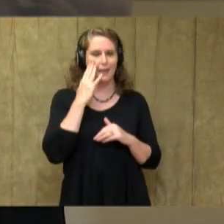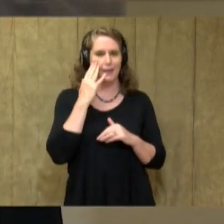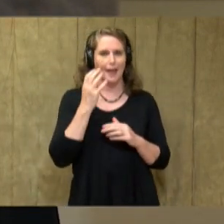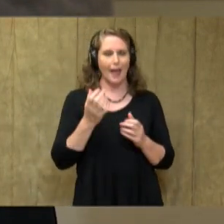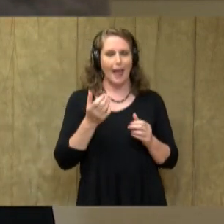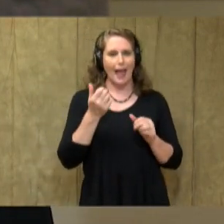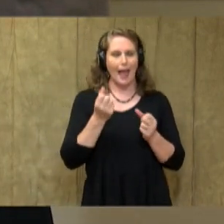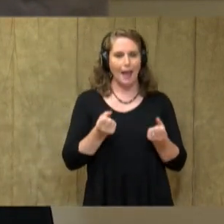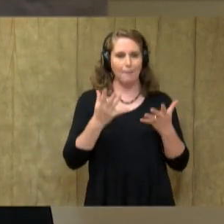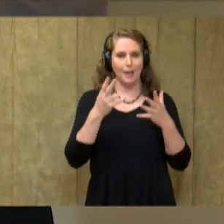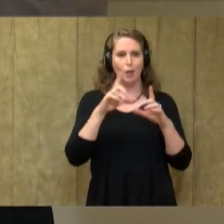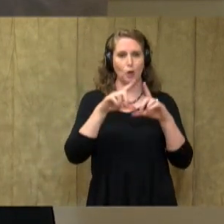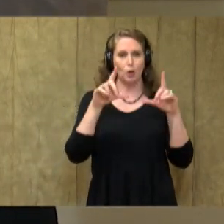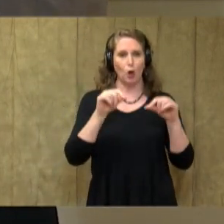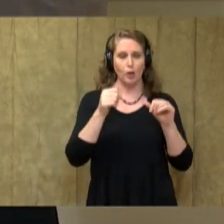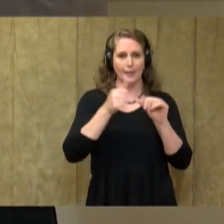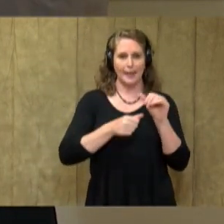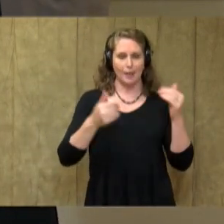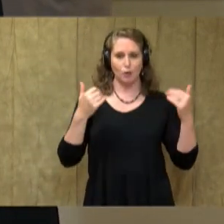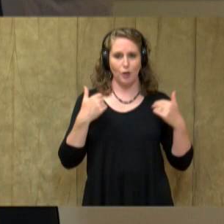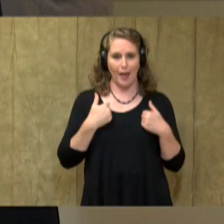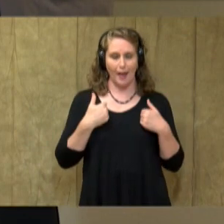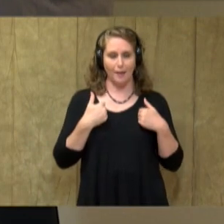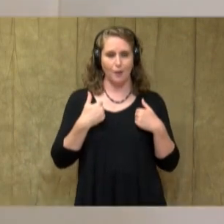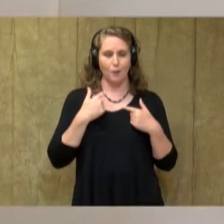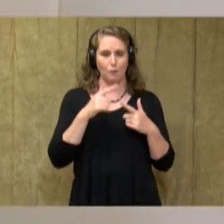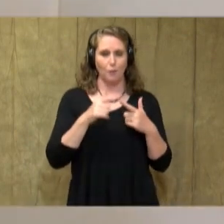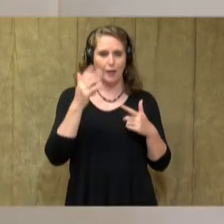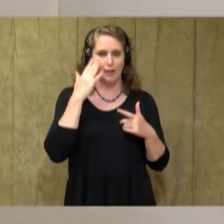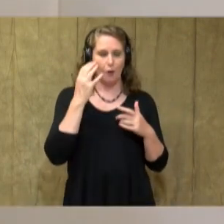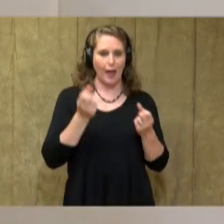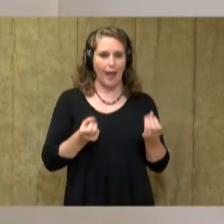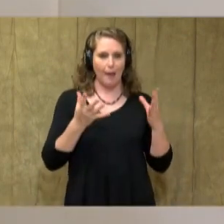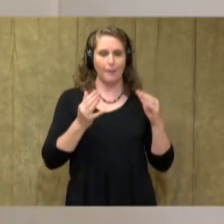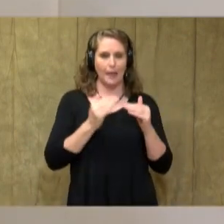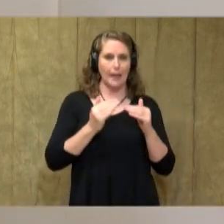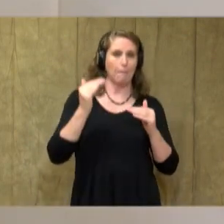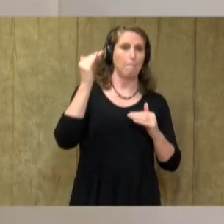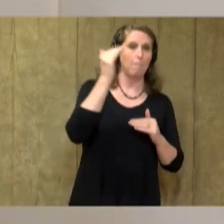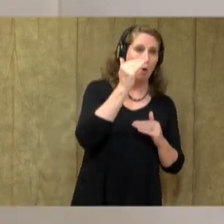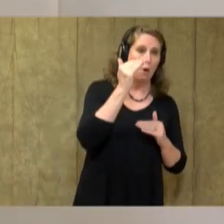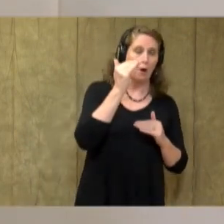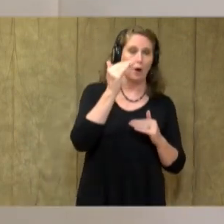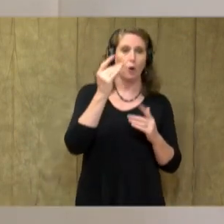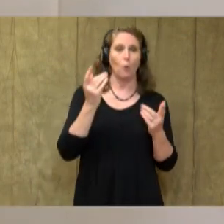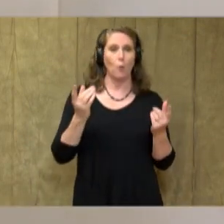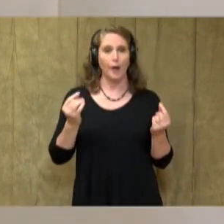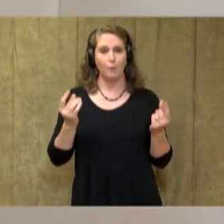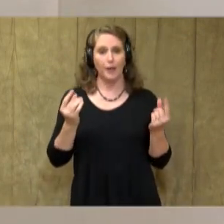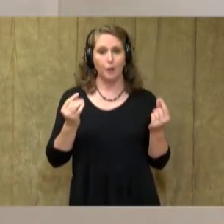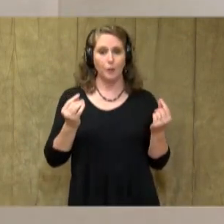cards each of them have. So when we're trying to find how many more, what do we need to do?